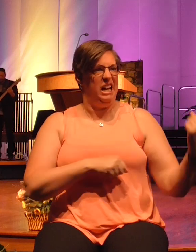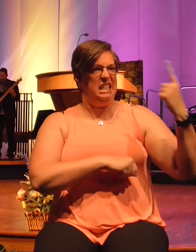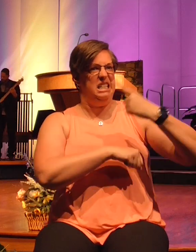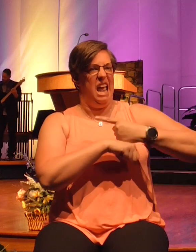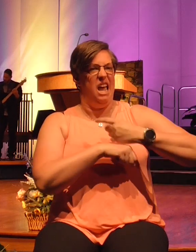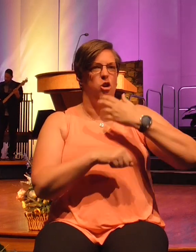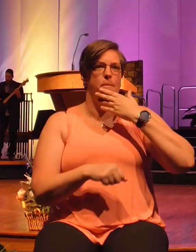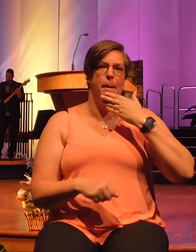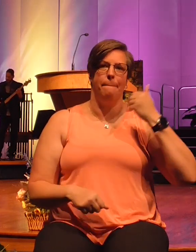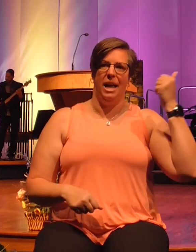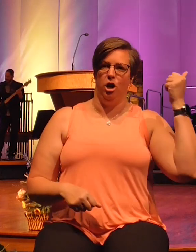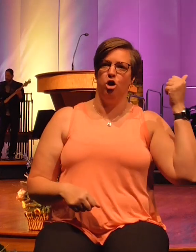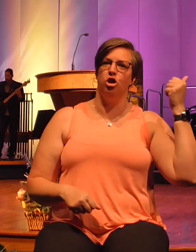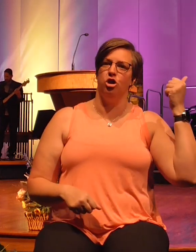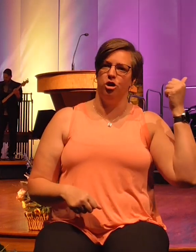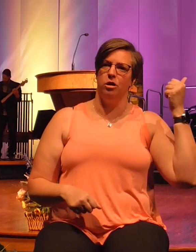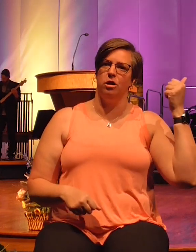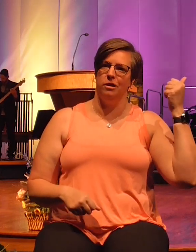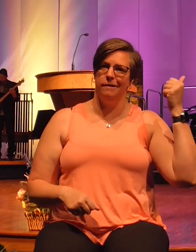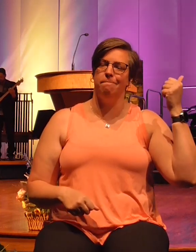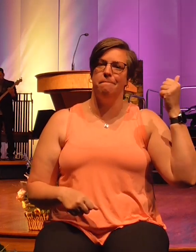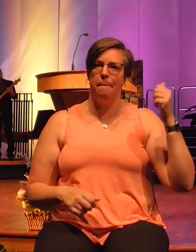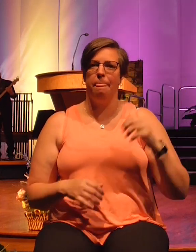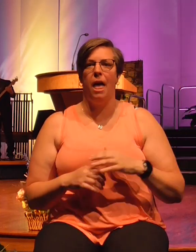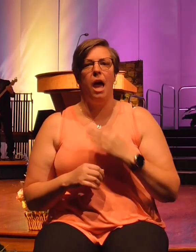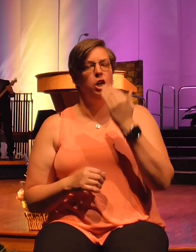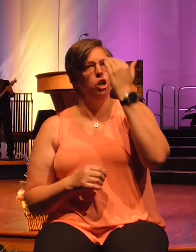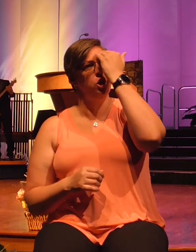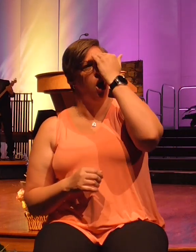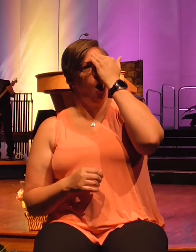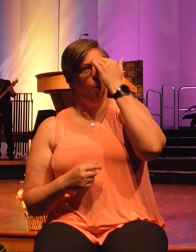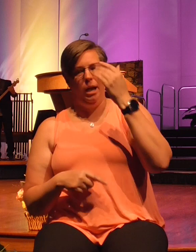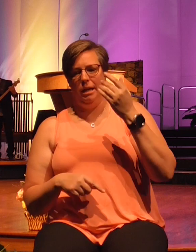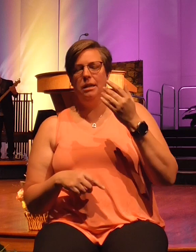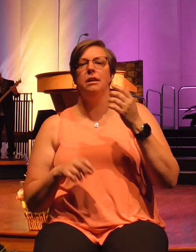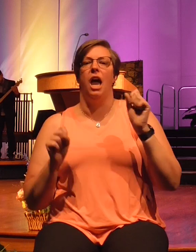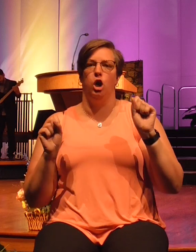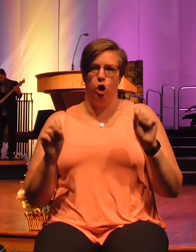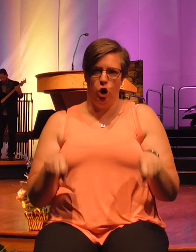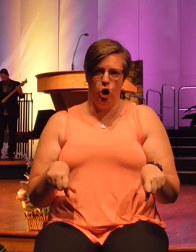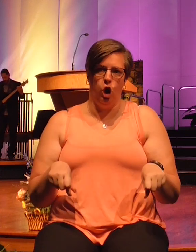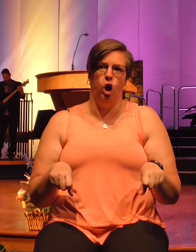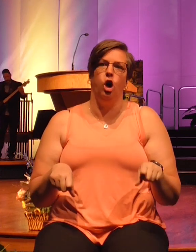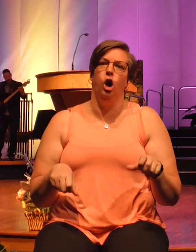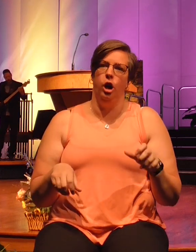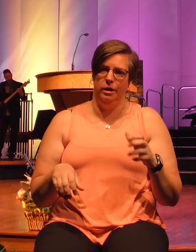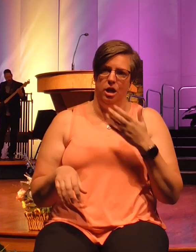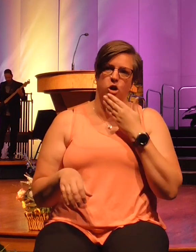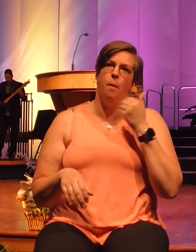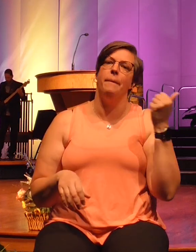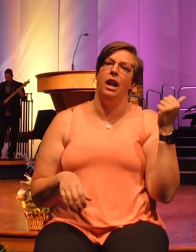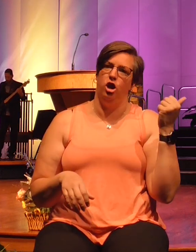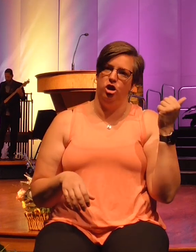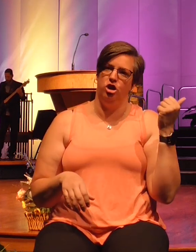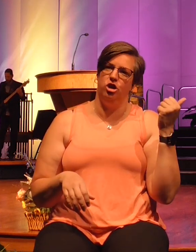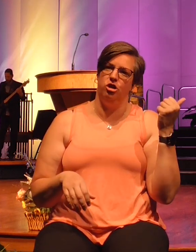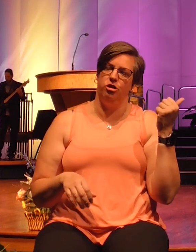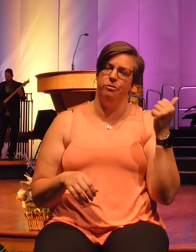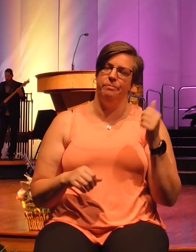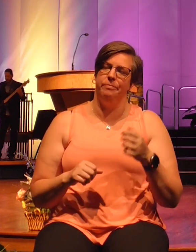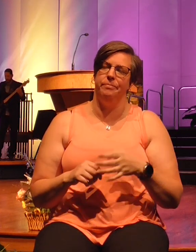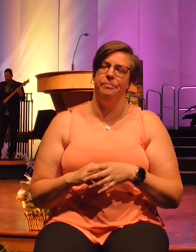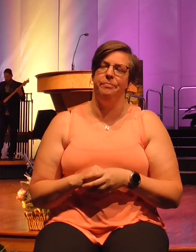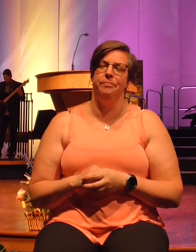better than this, knowing that I could have done better than this.